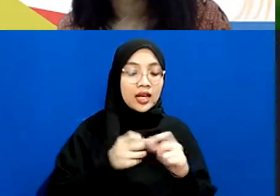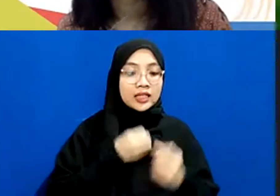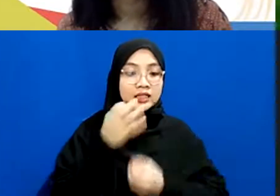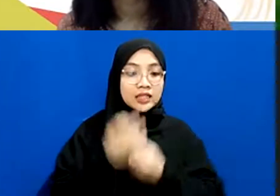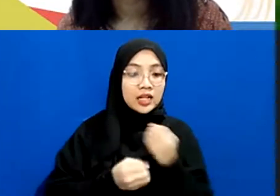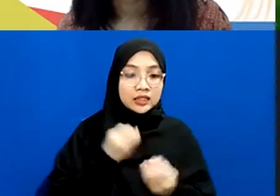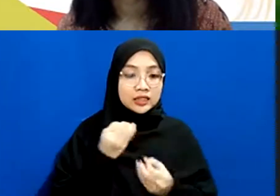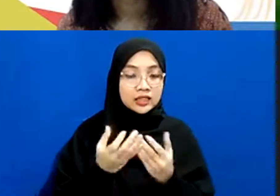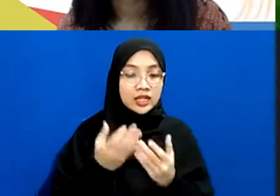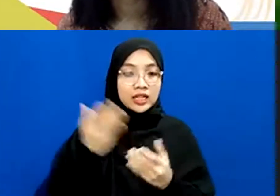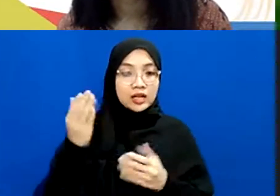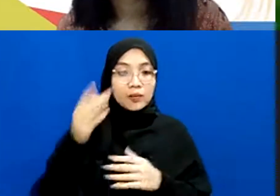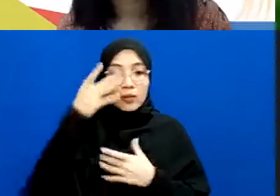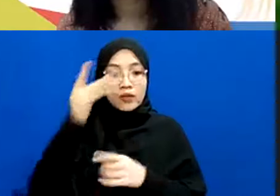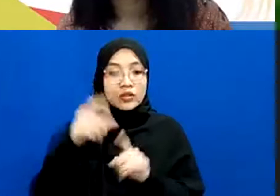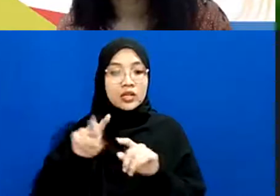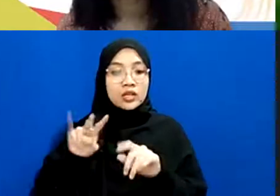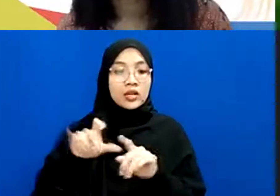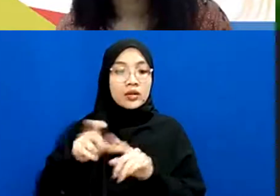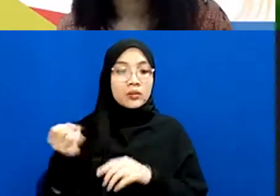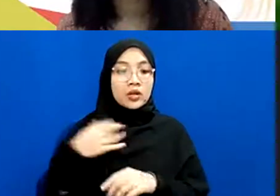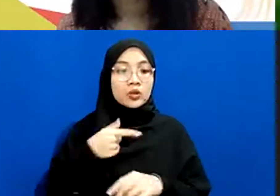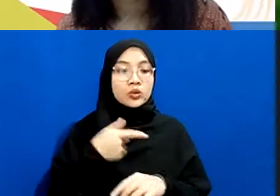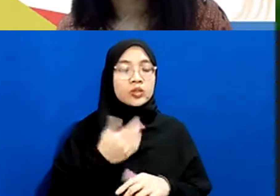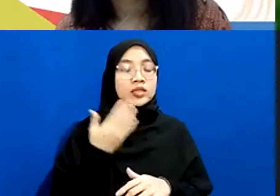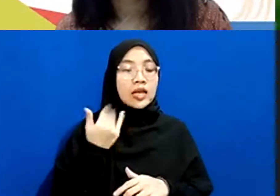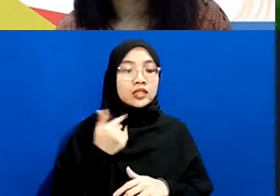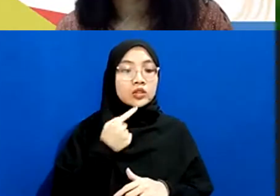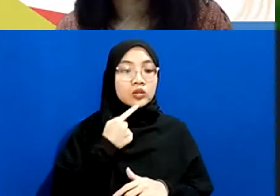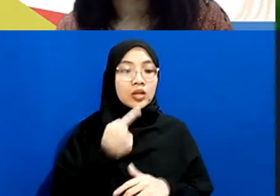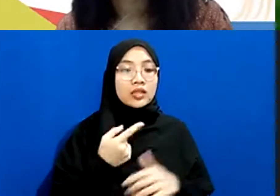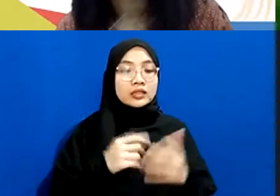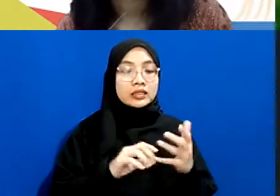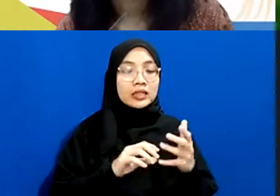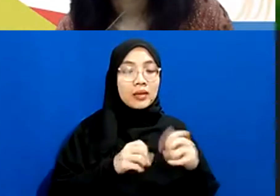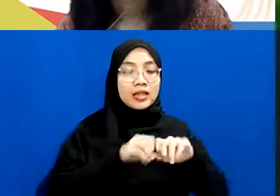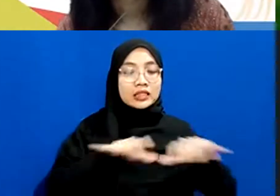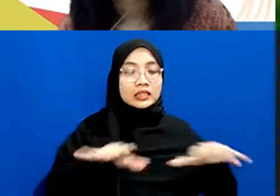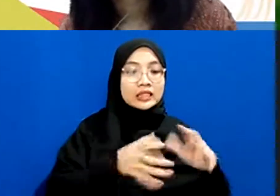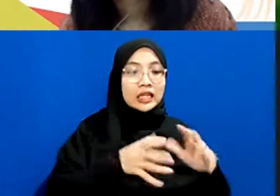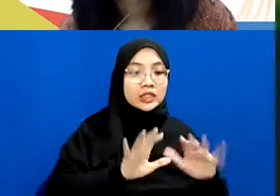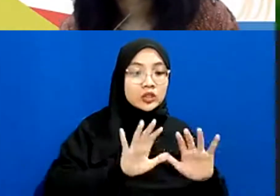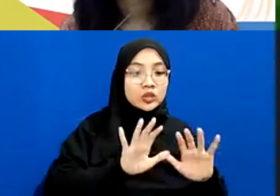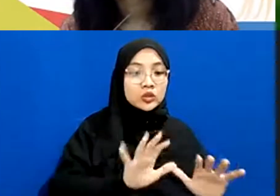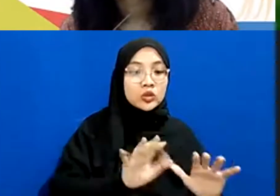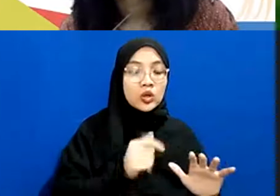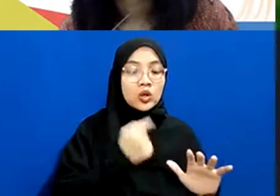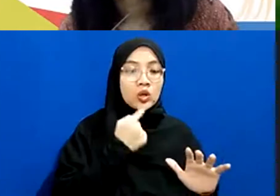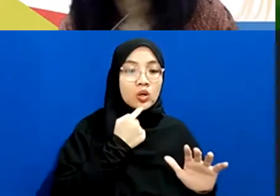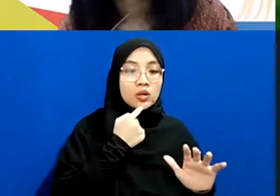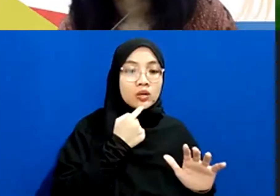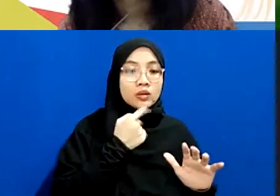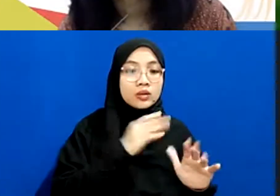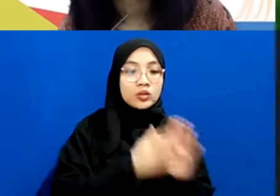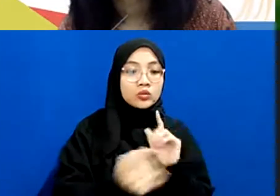point on, which is not just about the technically, not just about whether it's online or face-to-face, but it actually how about the